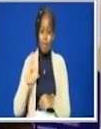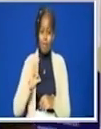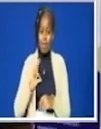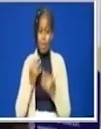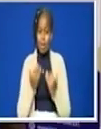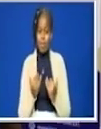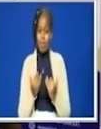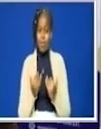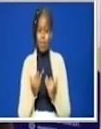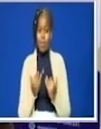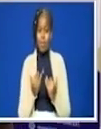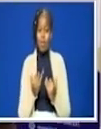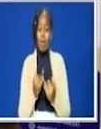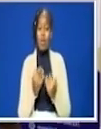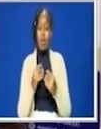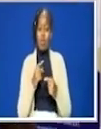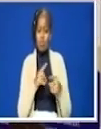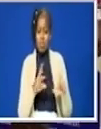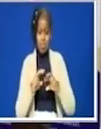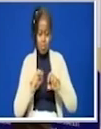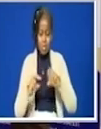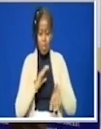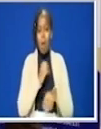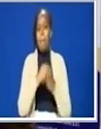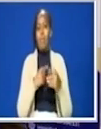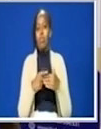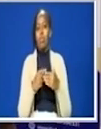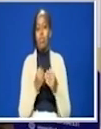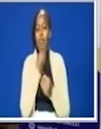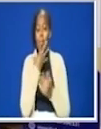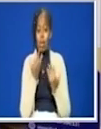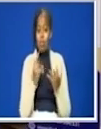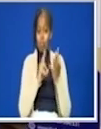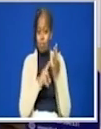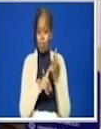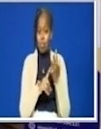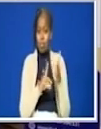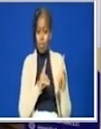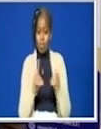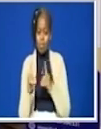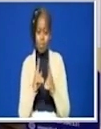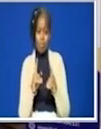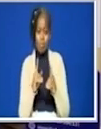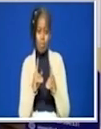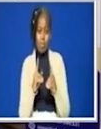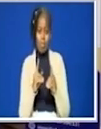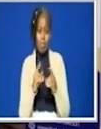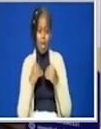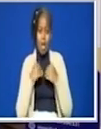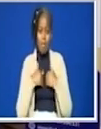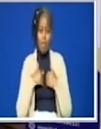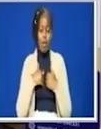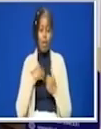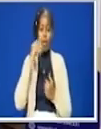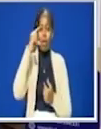right, you got me on that one. So Molim, tuchambue hii maua. So first and foremost, you've already mentioned that we have the androecium as